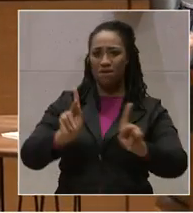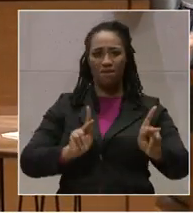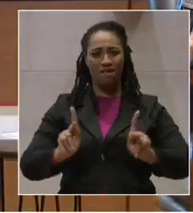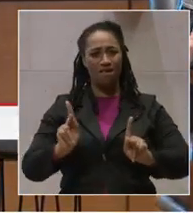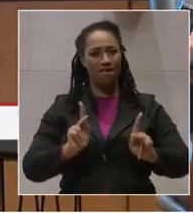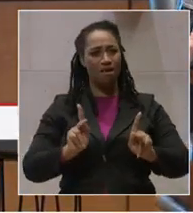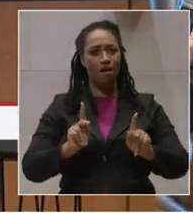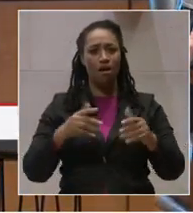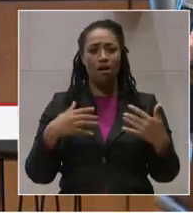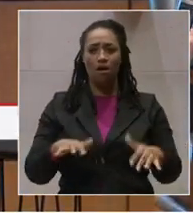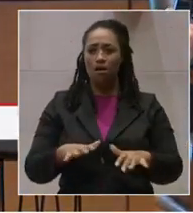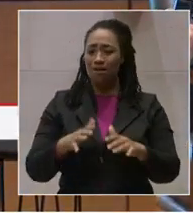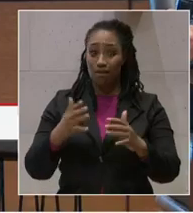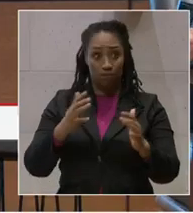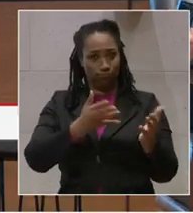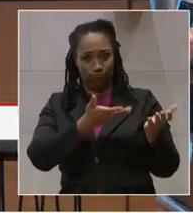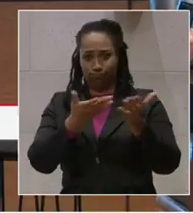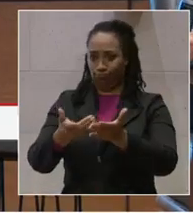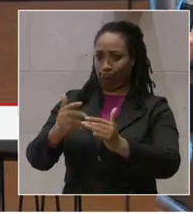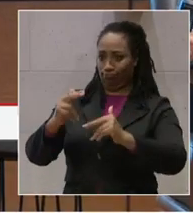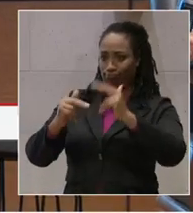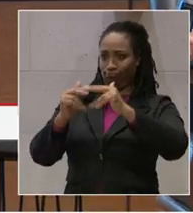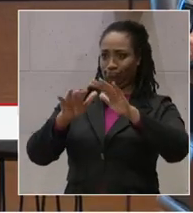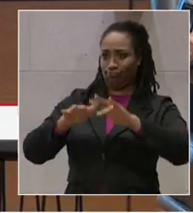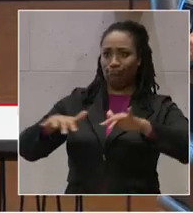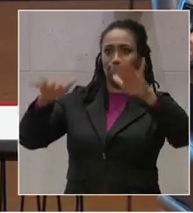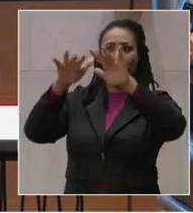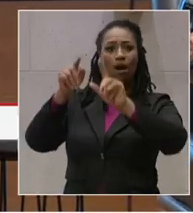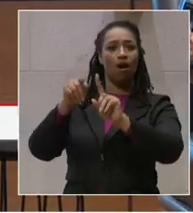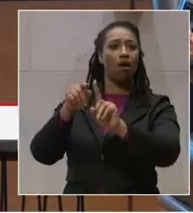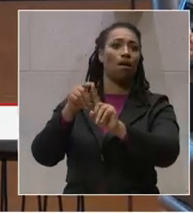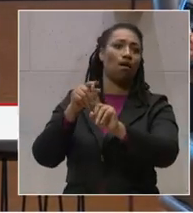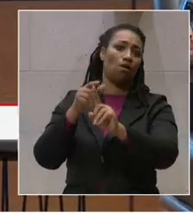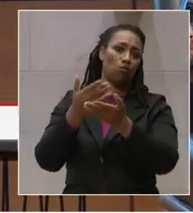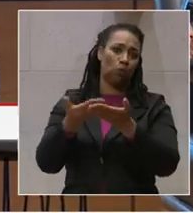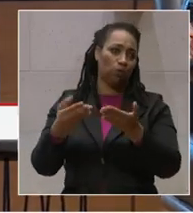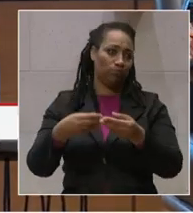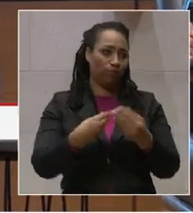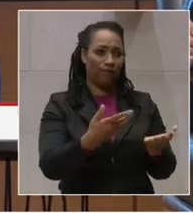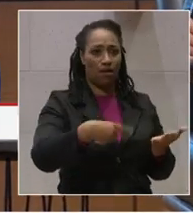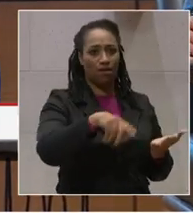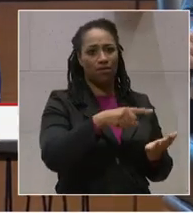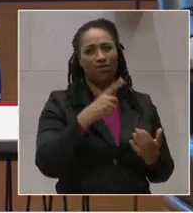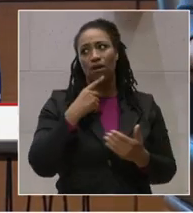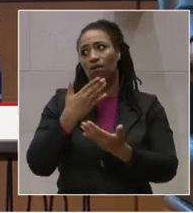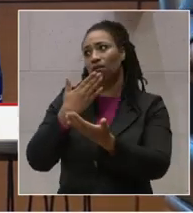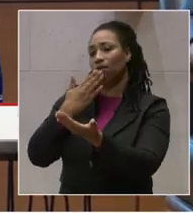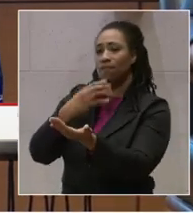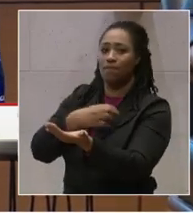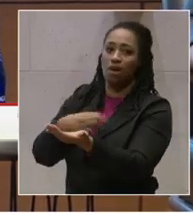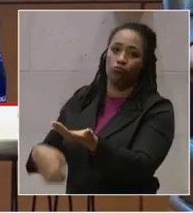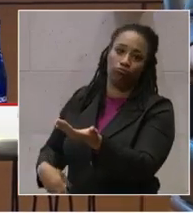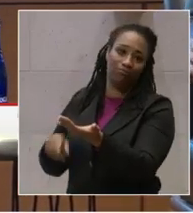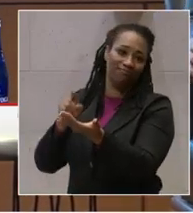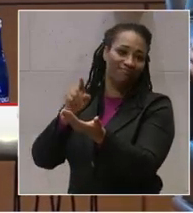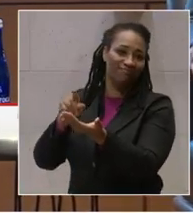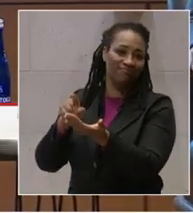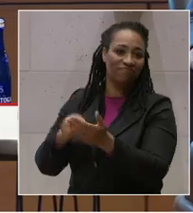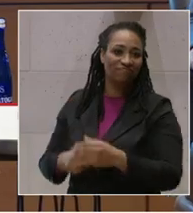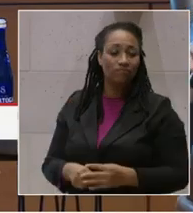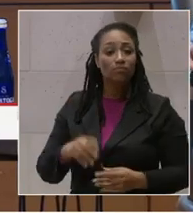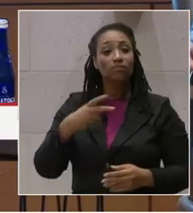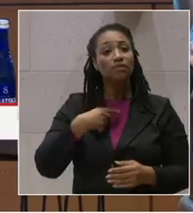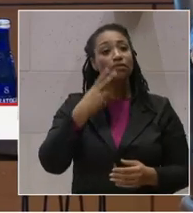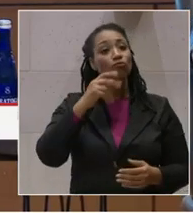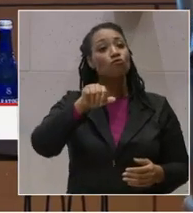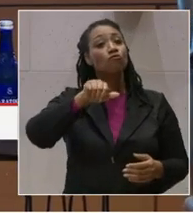thank her for being that mayor. I saw the mayor from San Antonio, another housing hero as well.